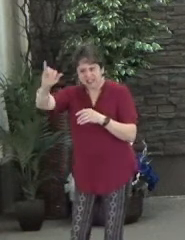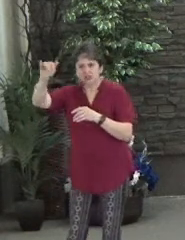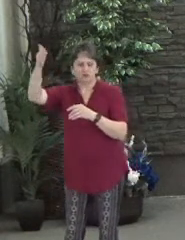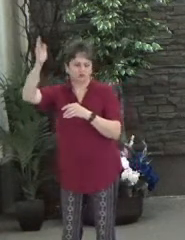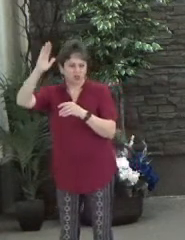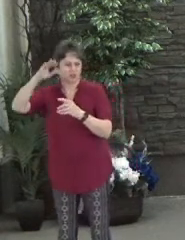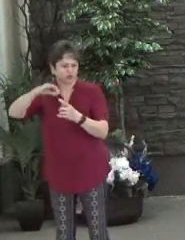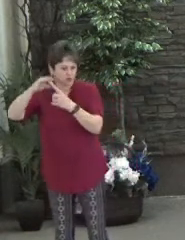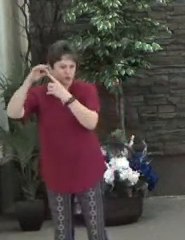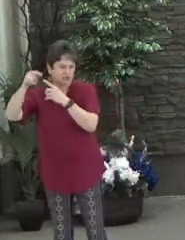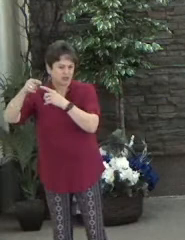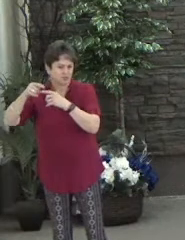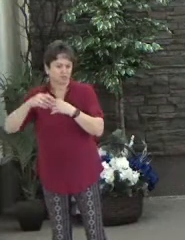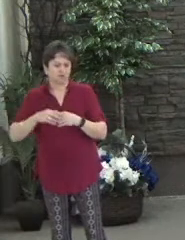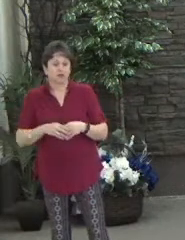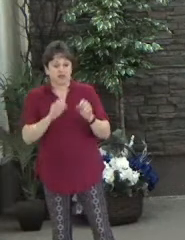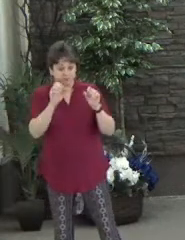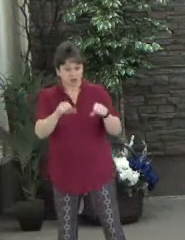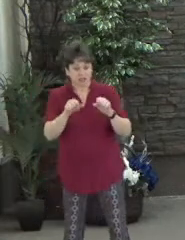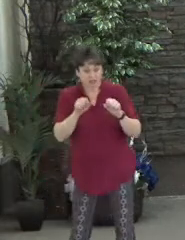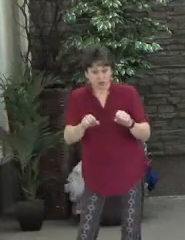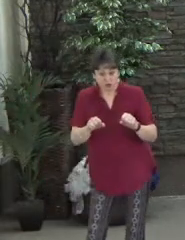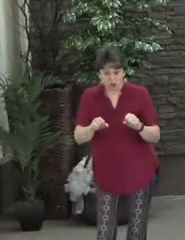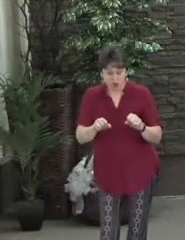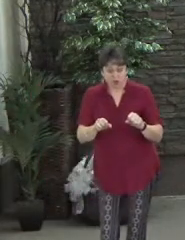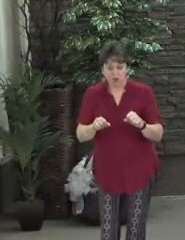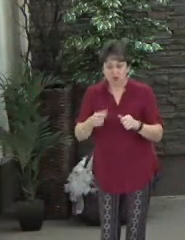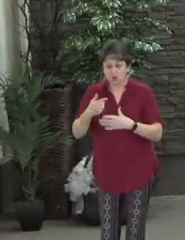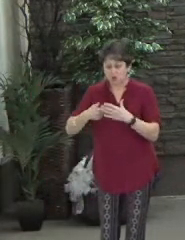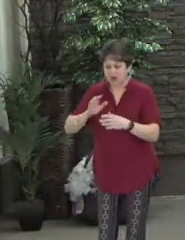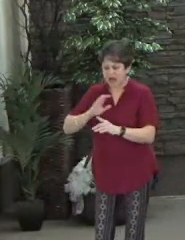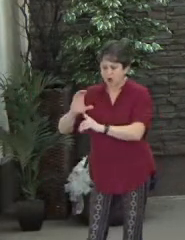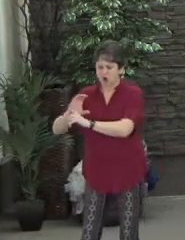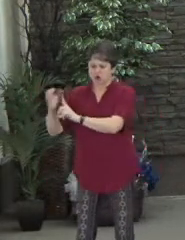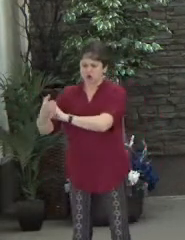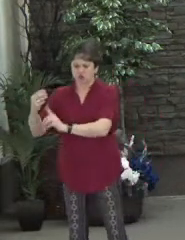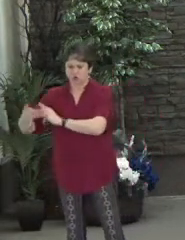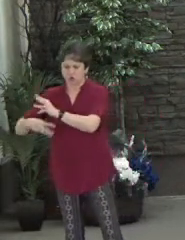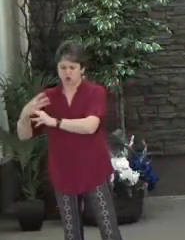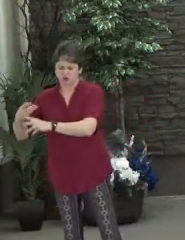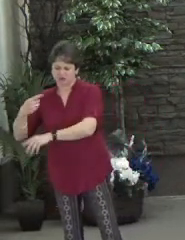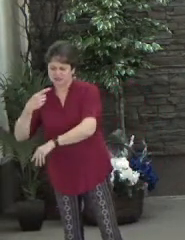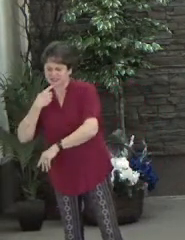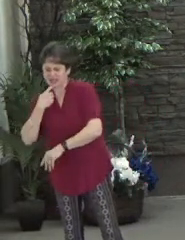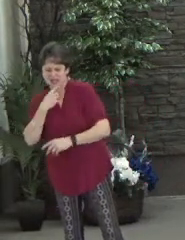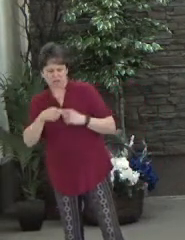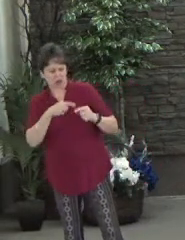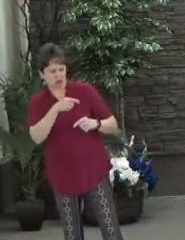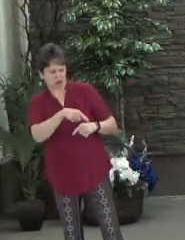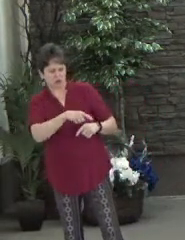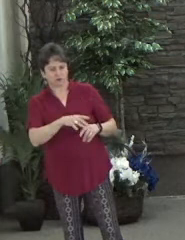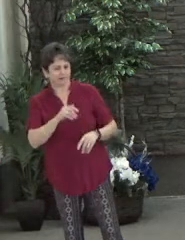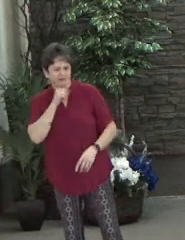Peter introduces. It's possible that what our culture is saying about us ain't true.